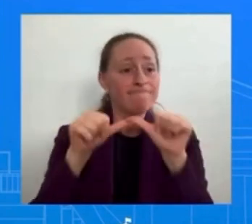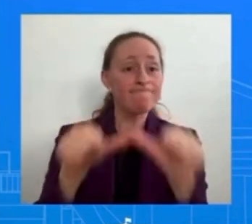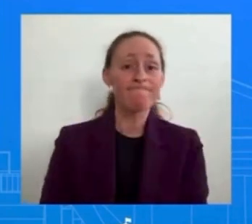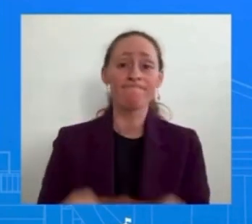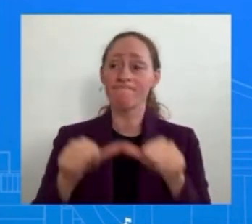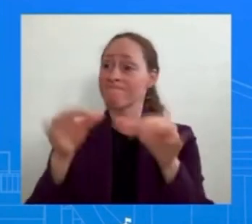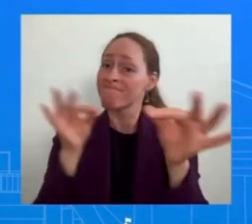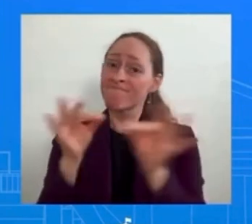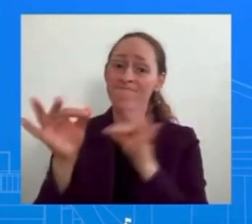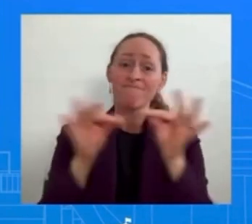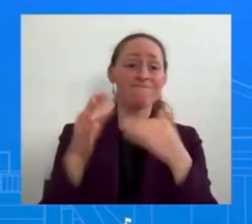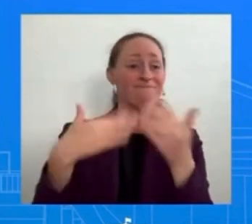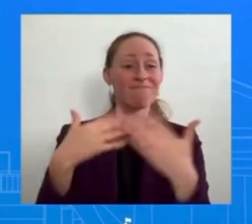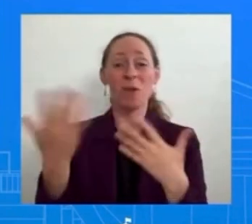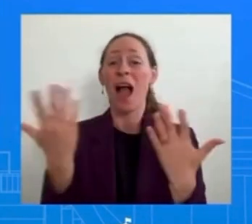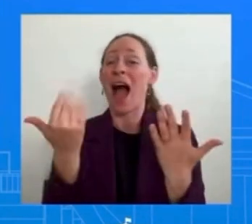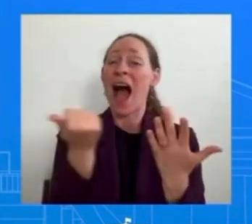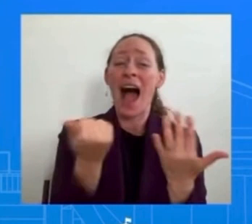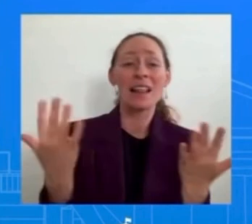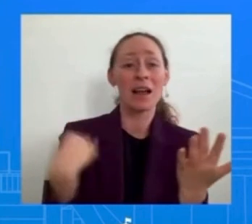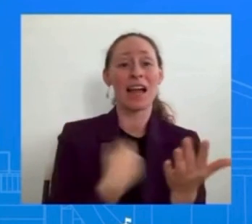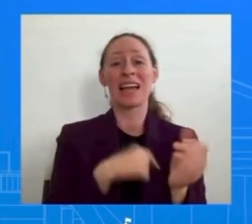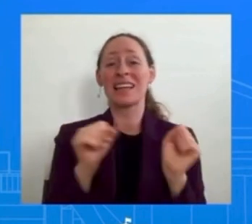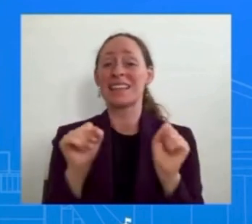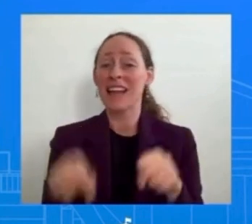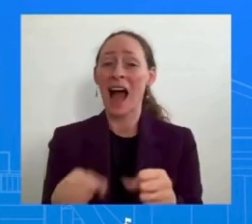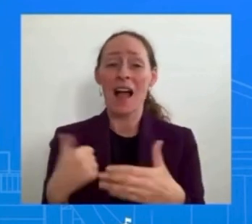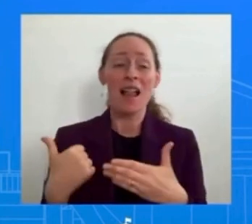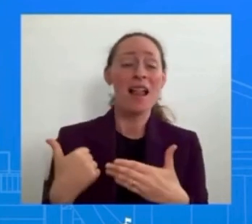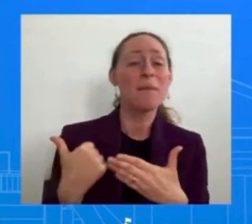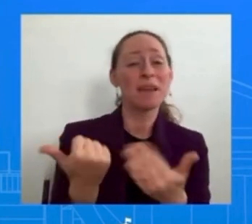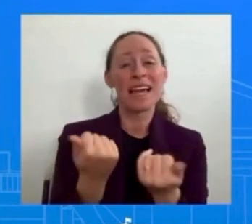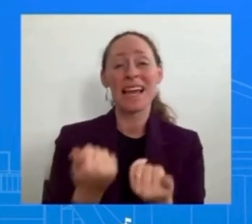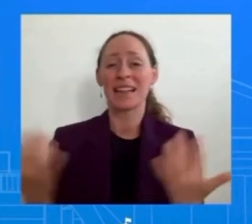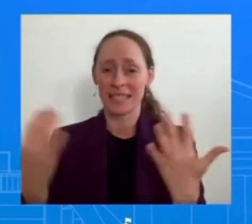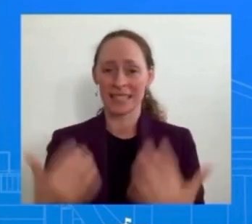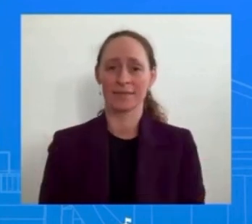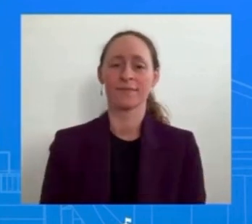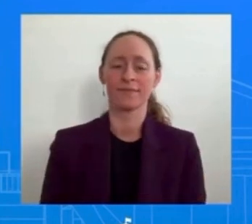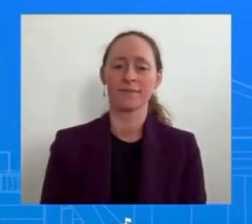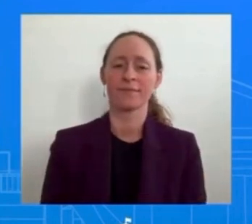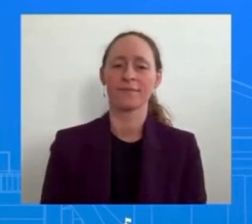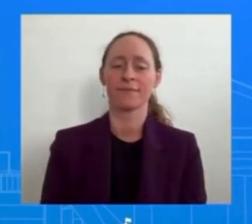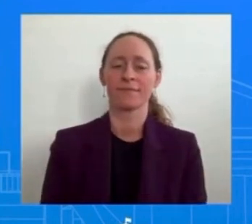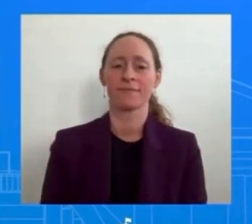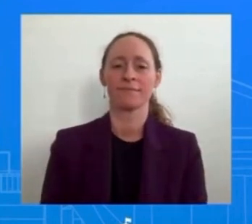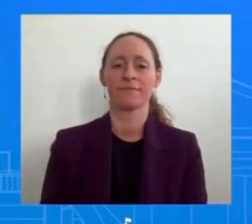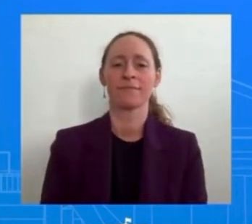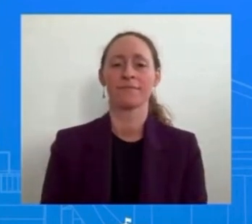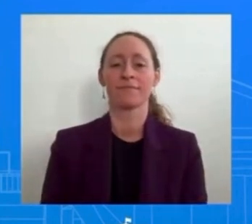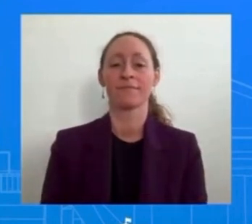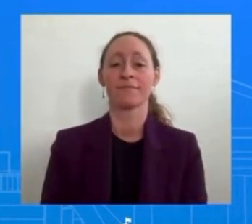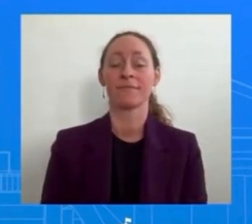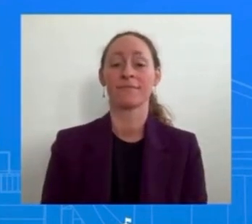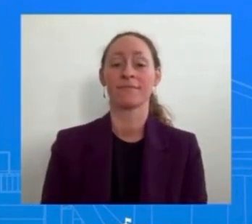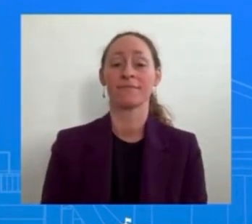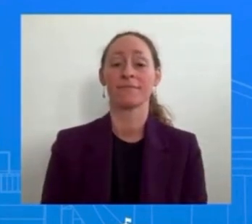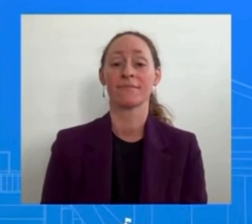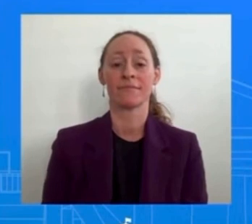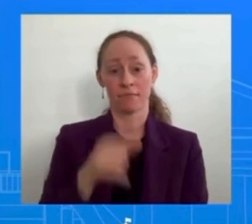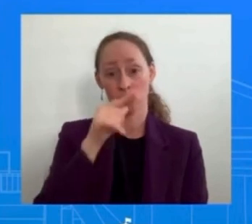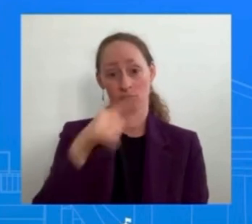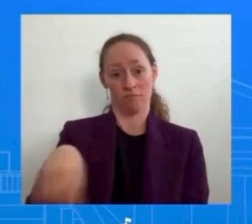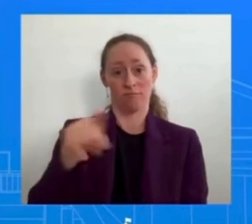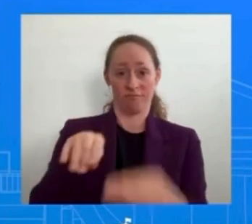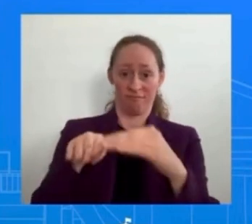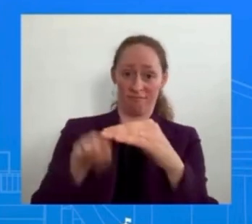And here's who we're talking about. We're talking about Americans that are making $75,000 or less, right? Majority of them. That's